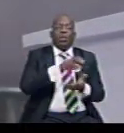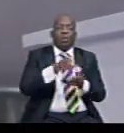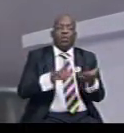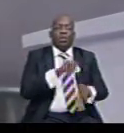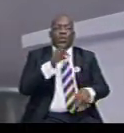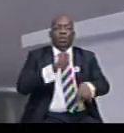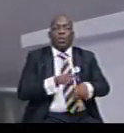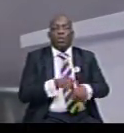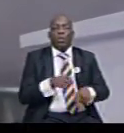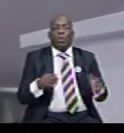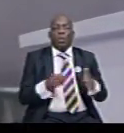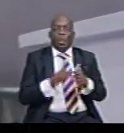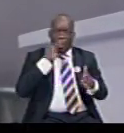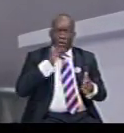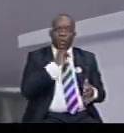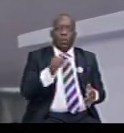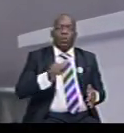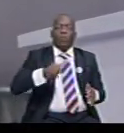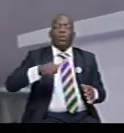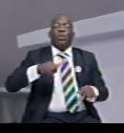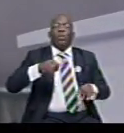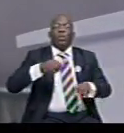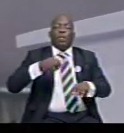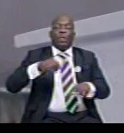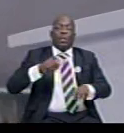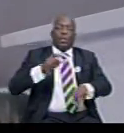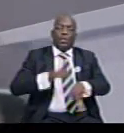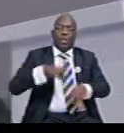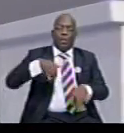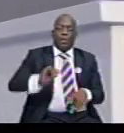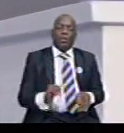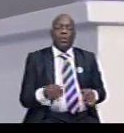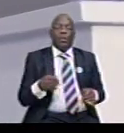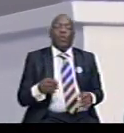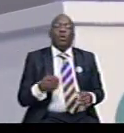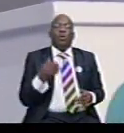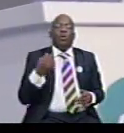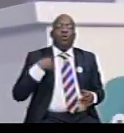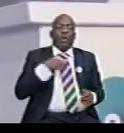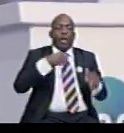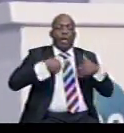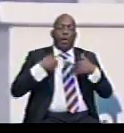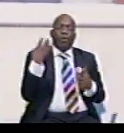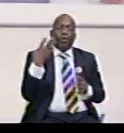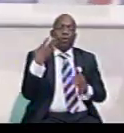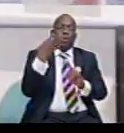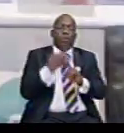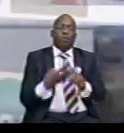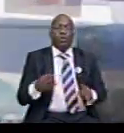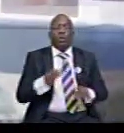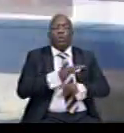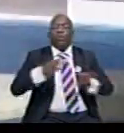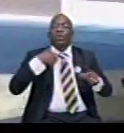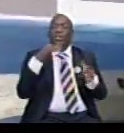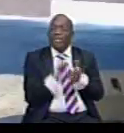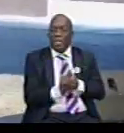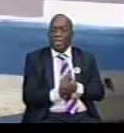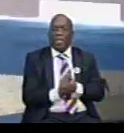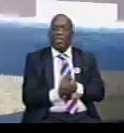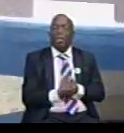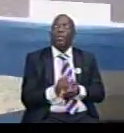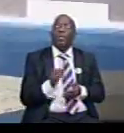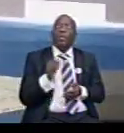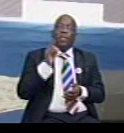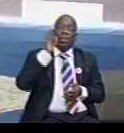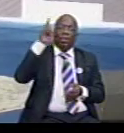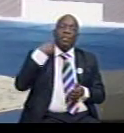time yet. Maybe by 4 months, the time will come. He said, don't say that. I say unto you, lift up